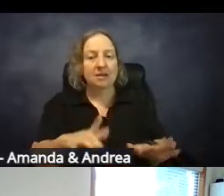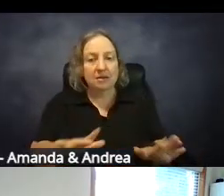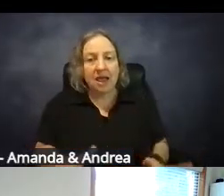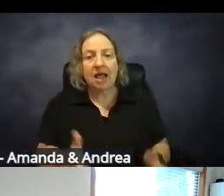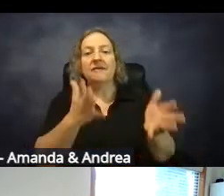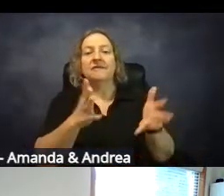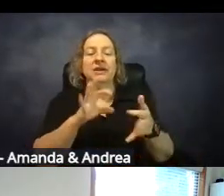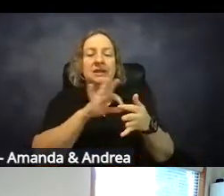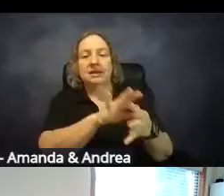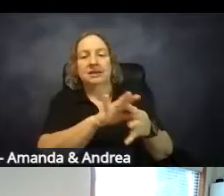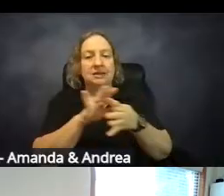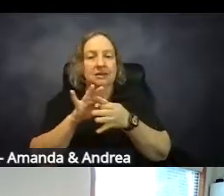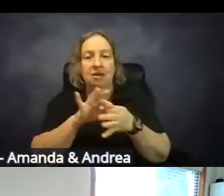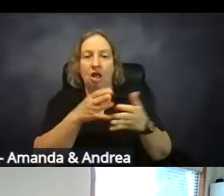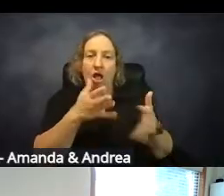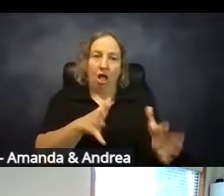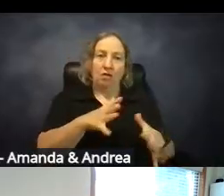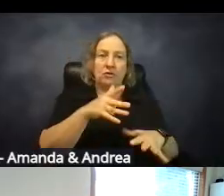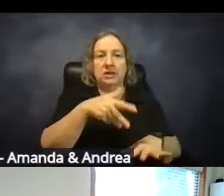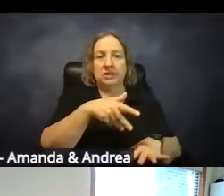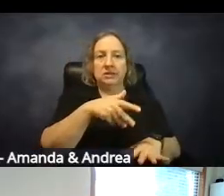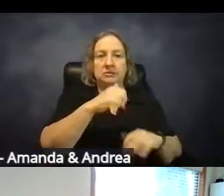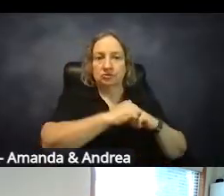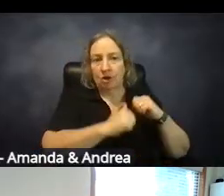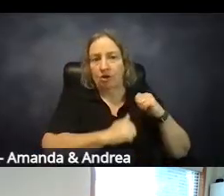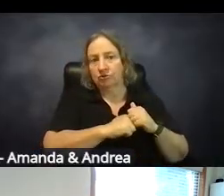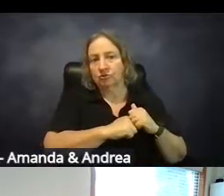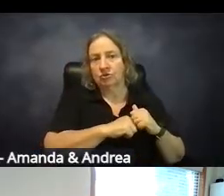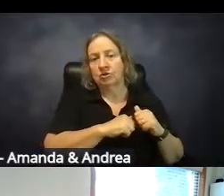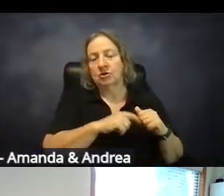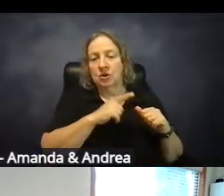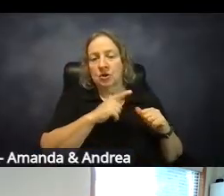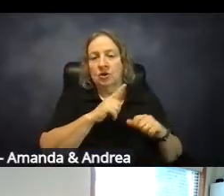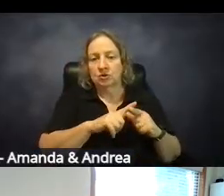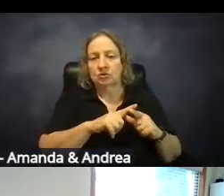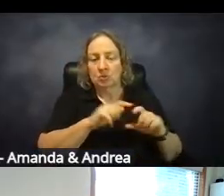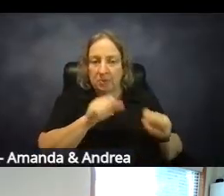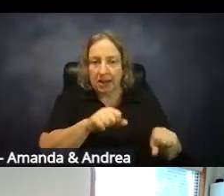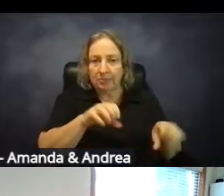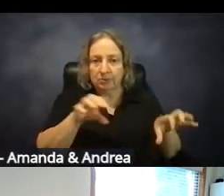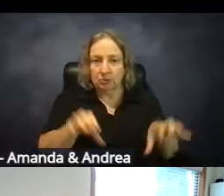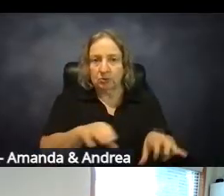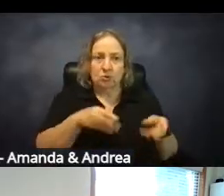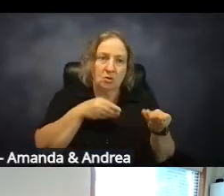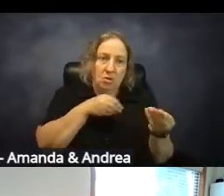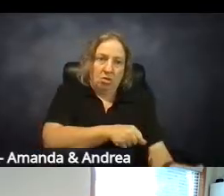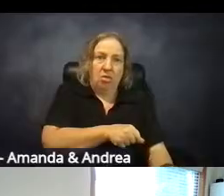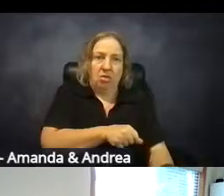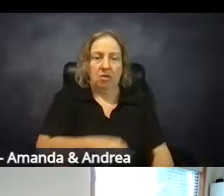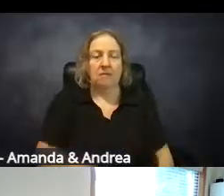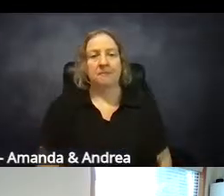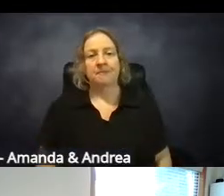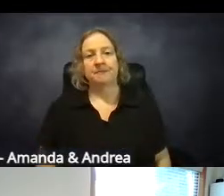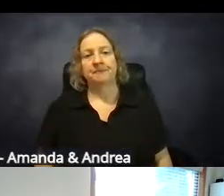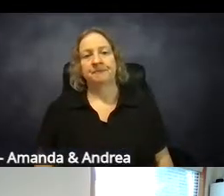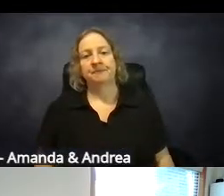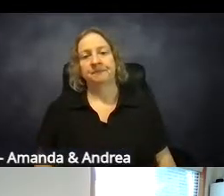connecting the already existing infrastructure to bolster and feed that.